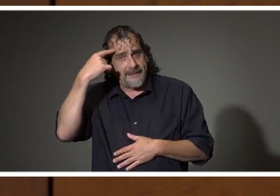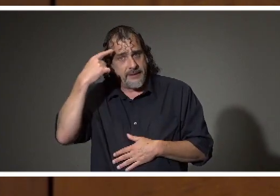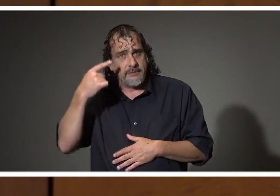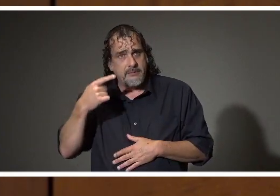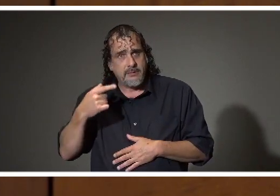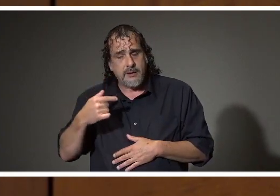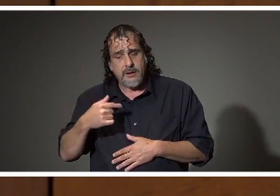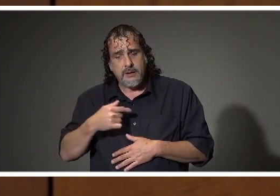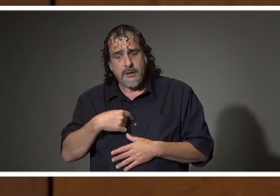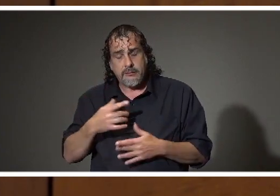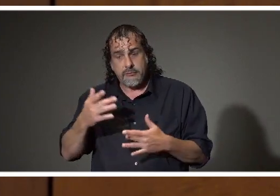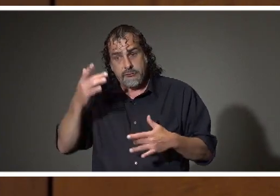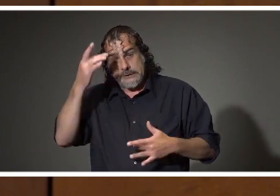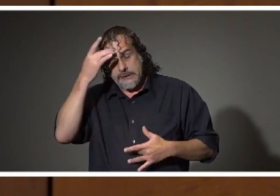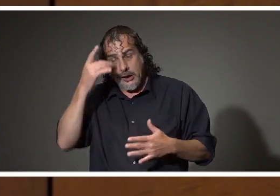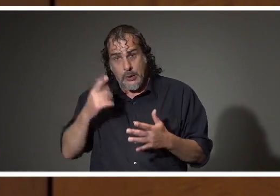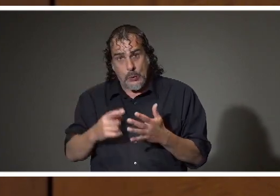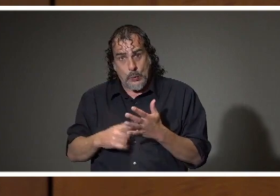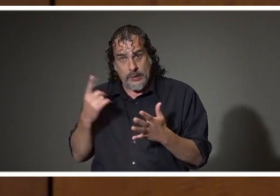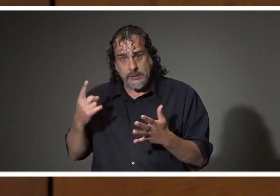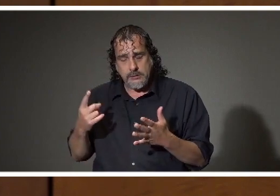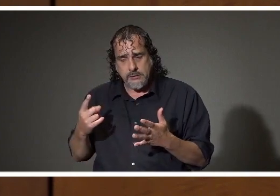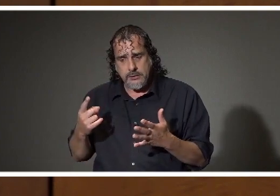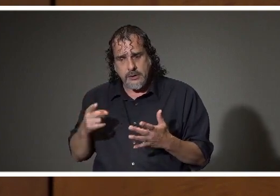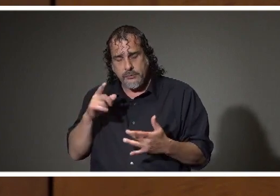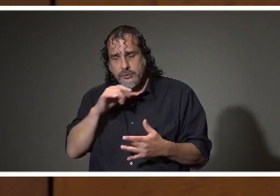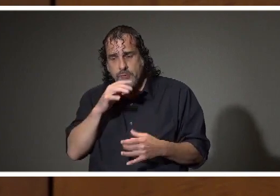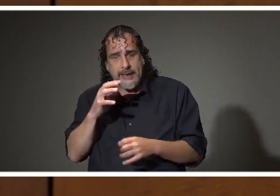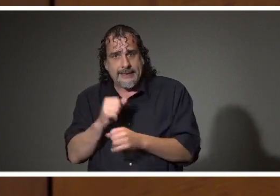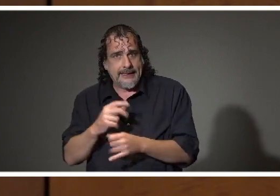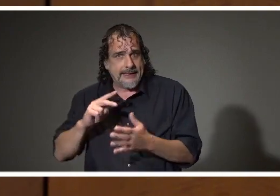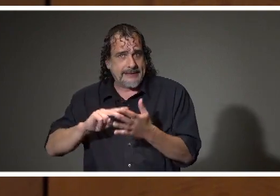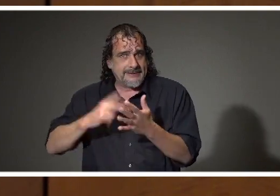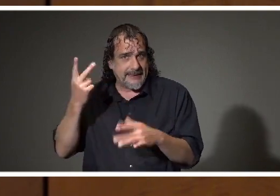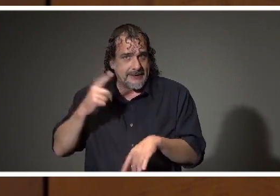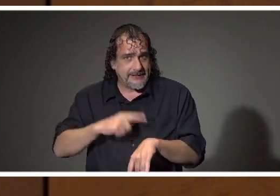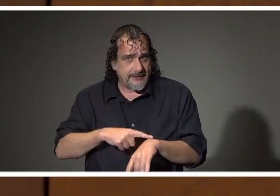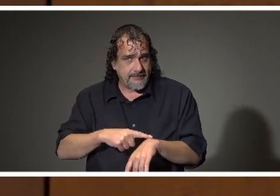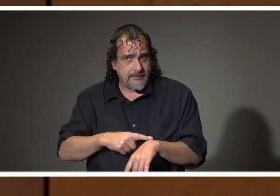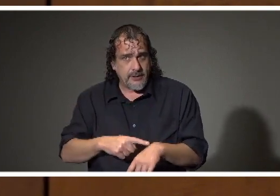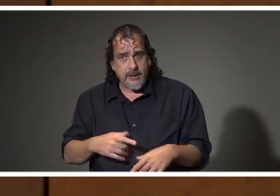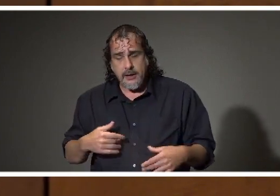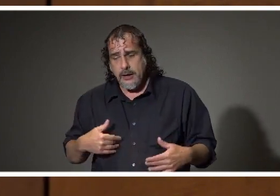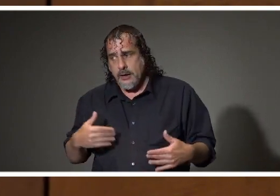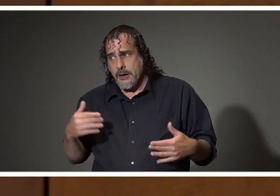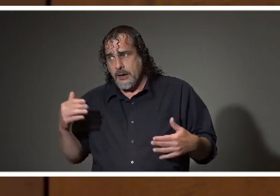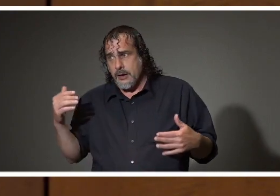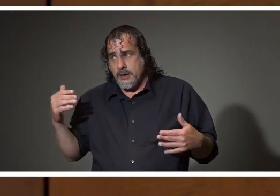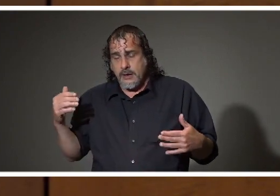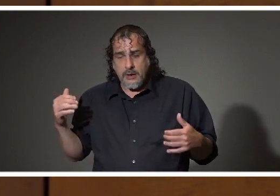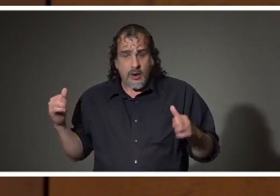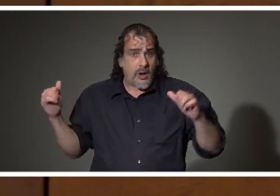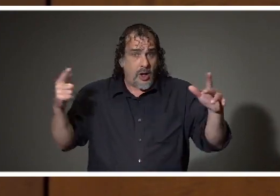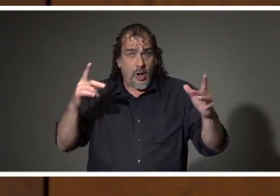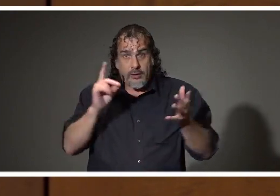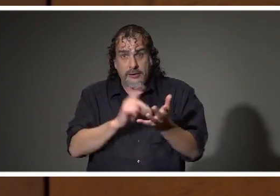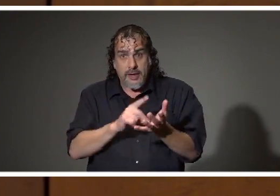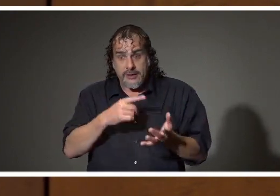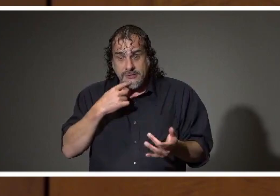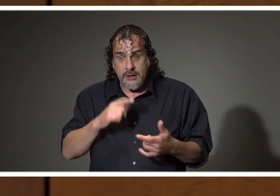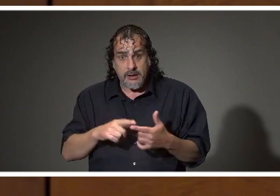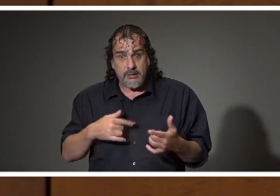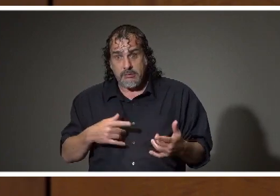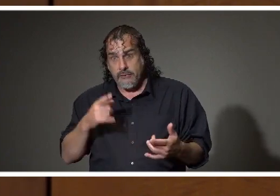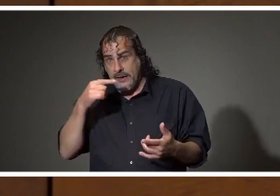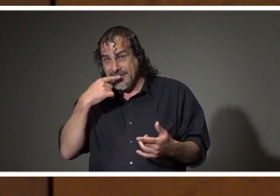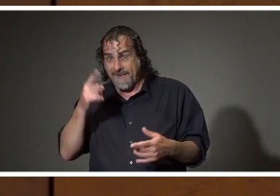you get the virus once, that it's not likely that you would get it again. Again, I'm not sure that anyone's willing to die on the sword on